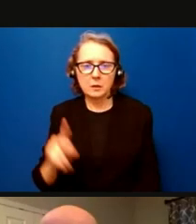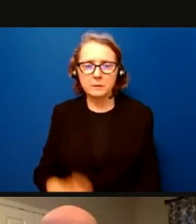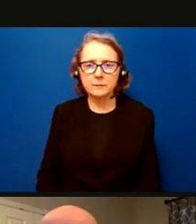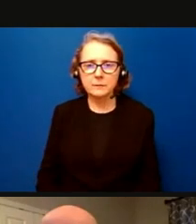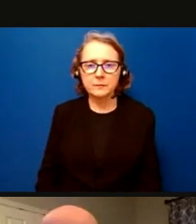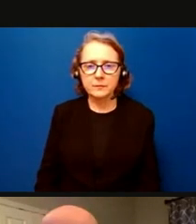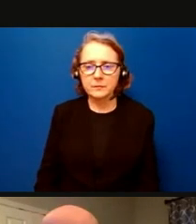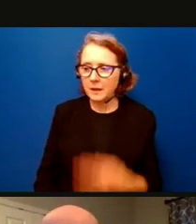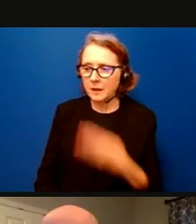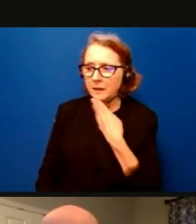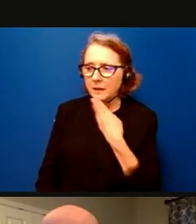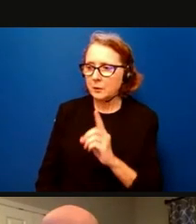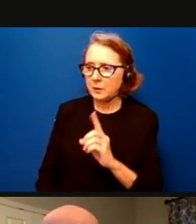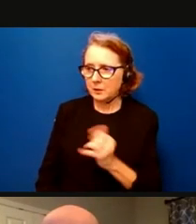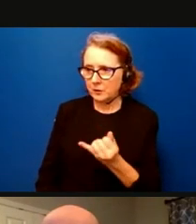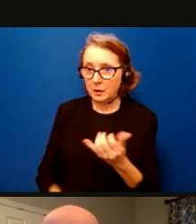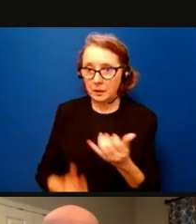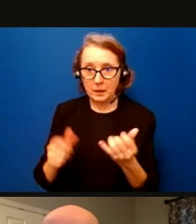Are there any questions?